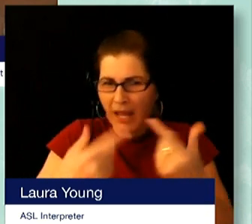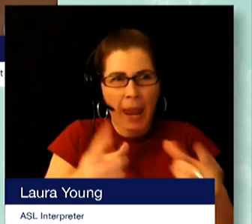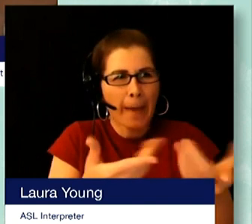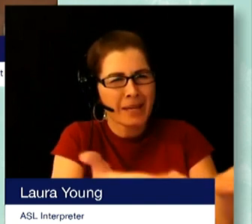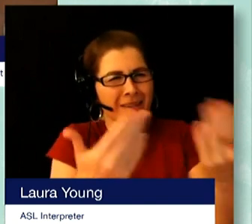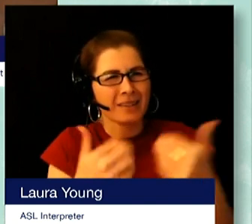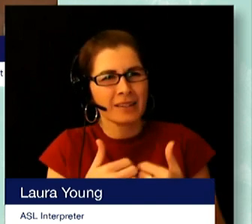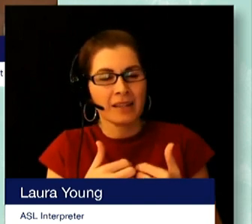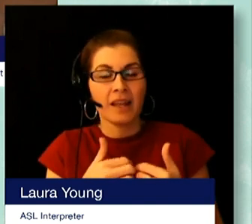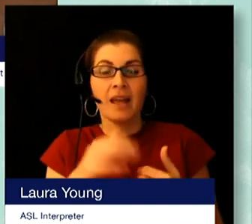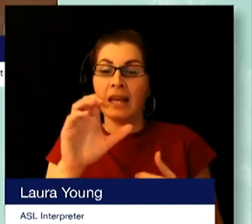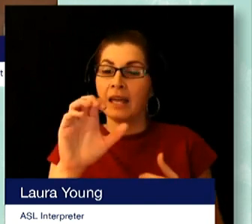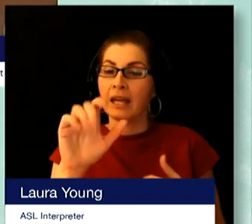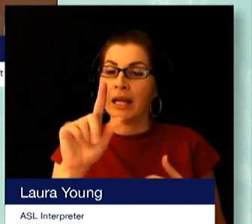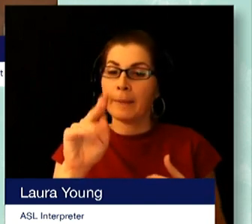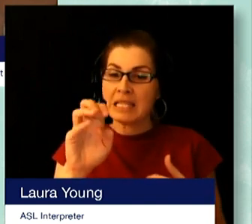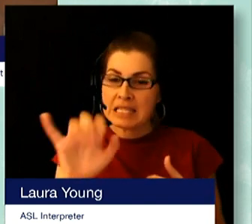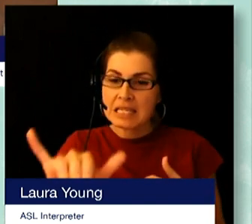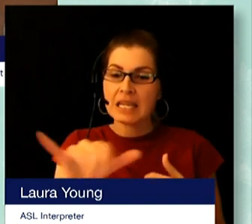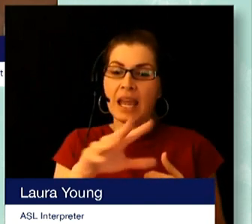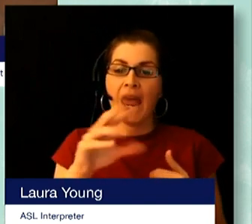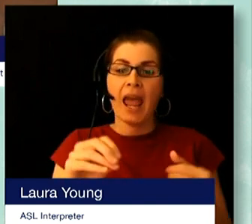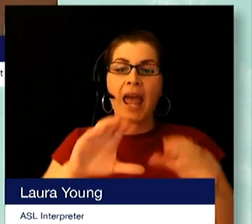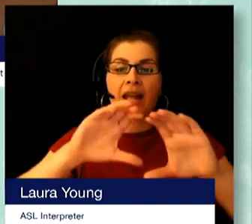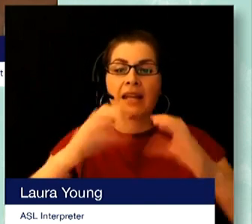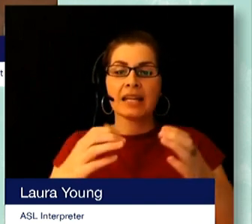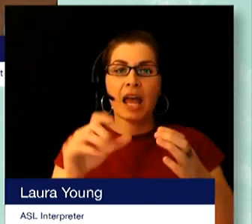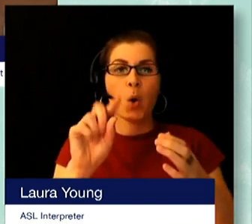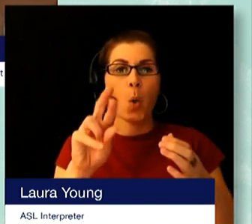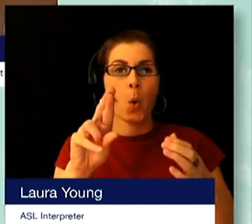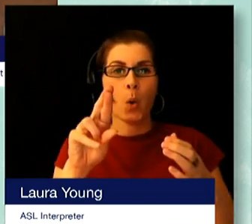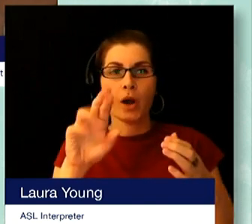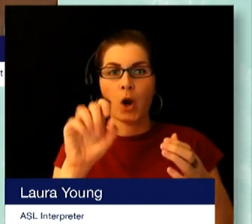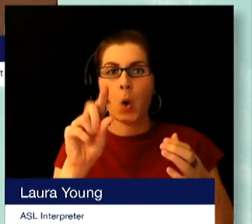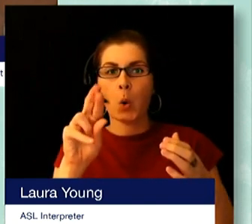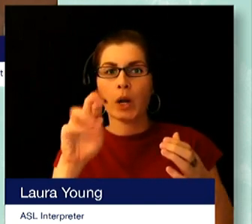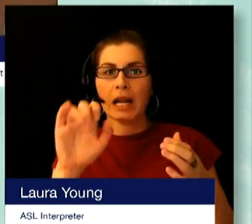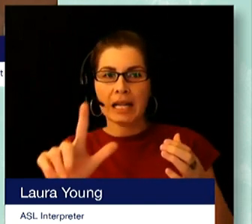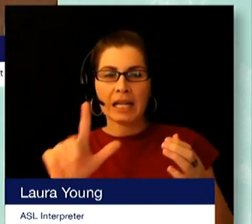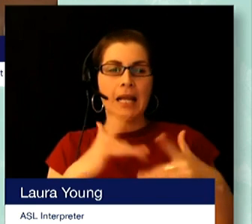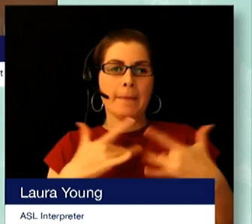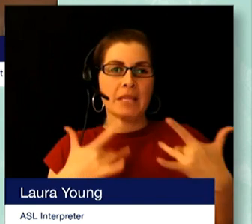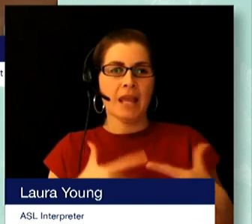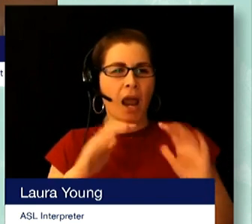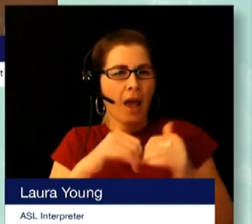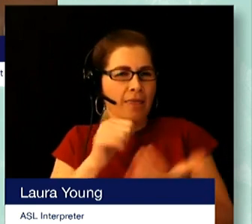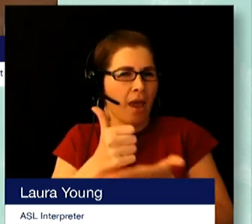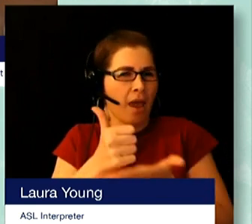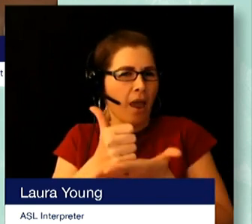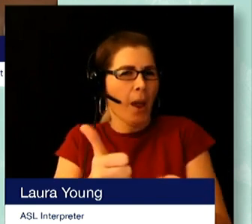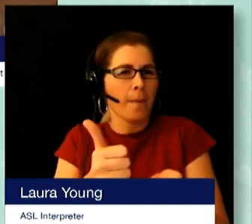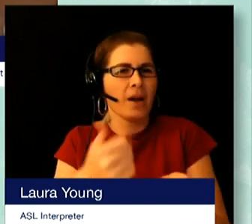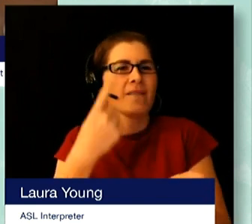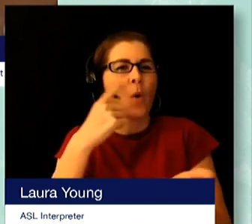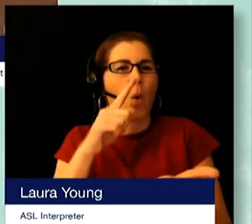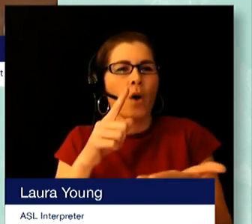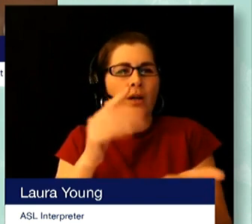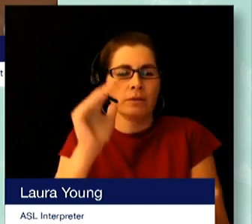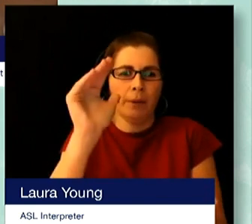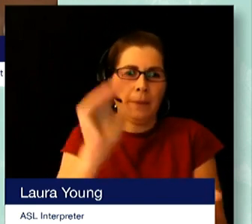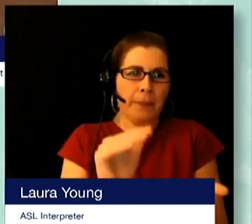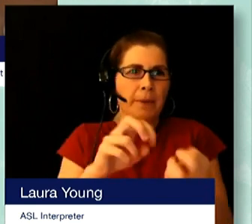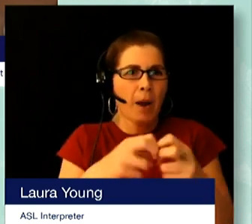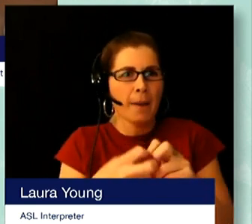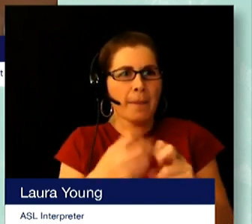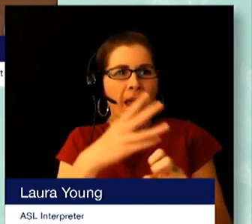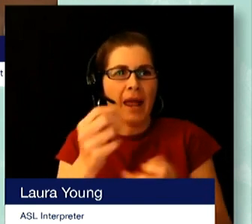can clemency and categorical clemency be a critical tool in undoing those disparities and inequities and sort